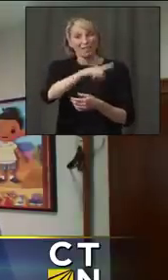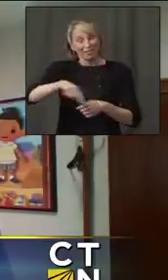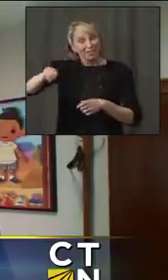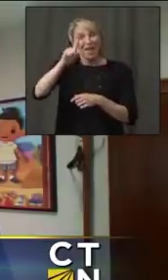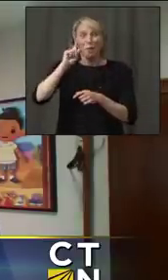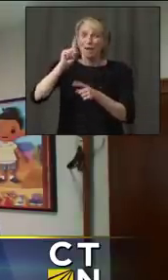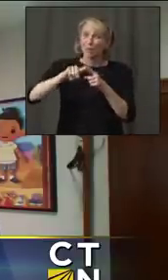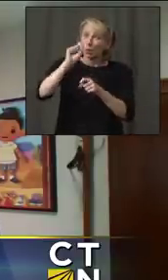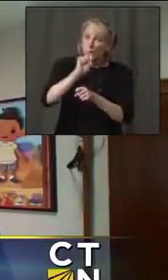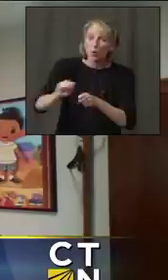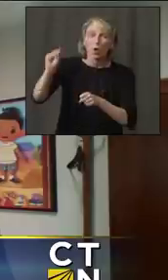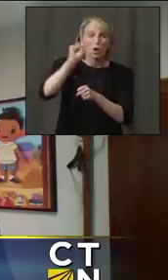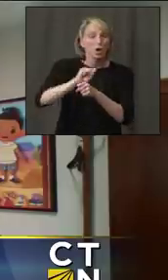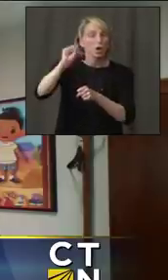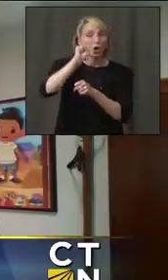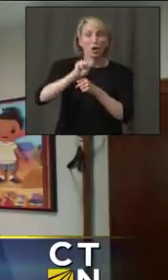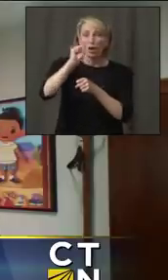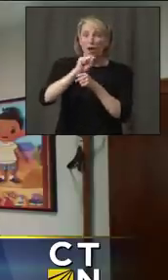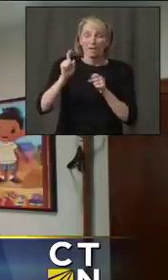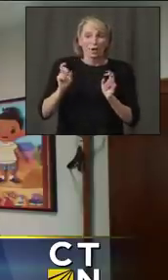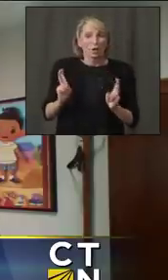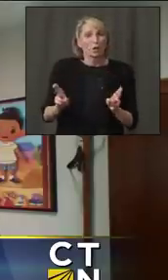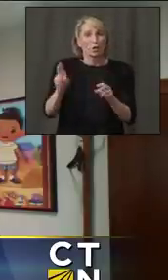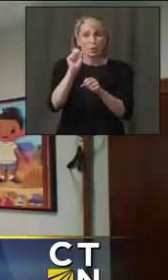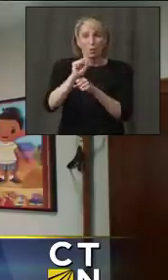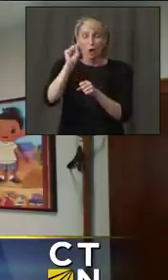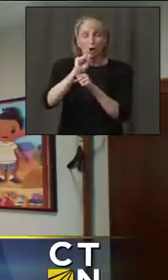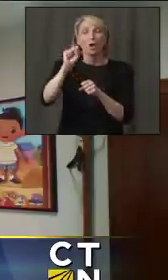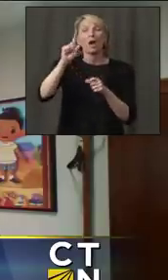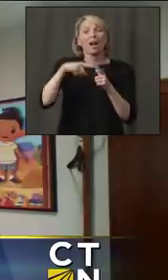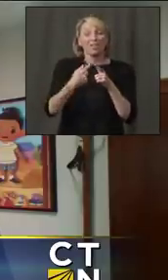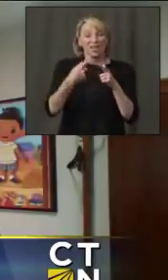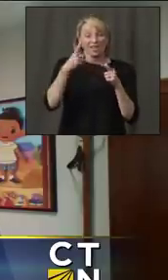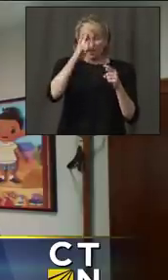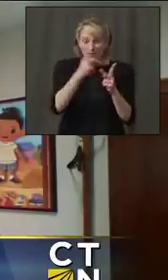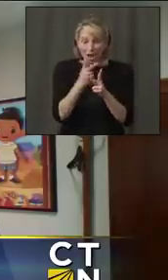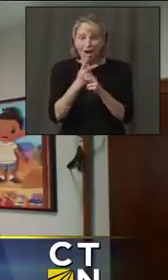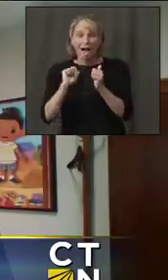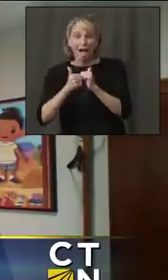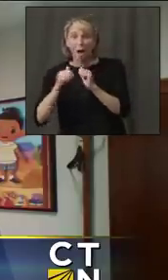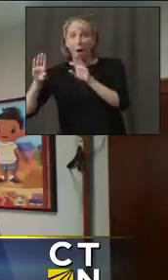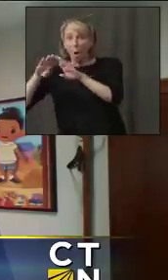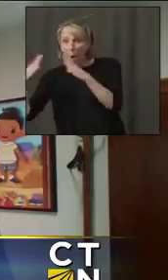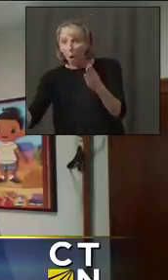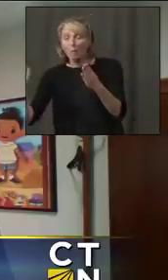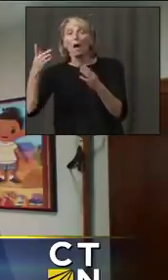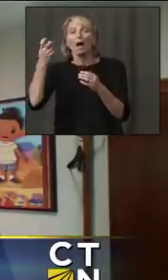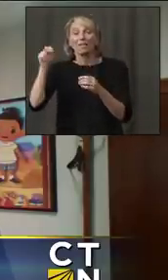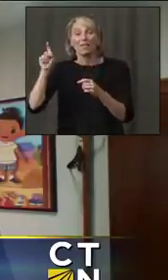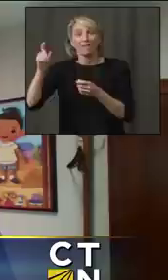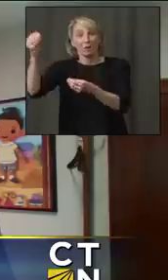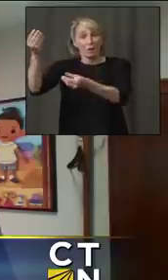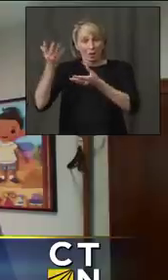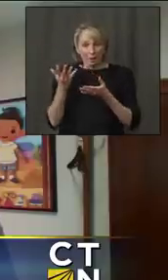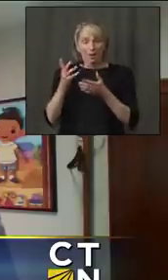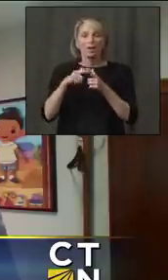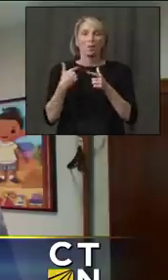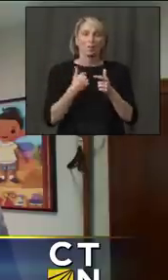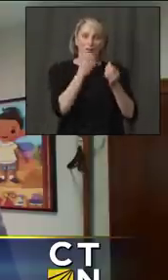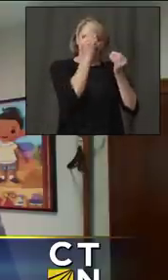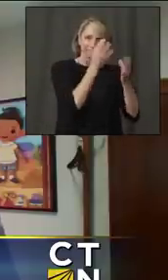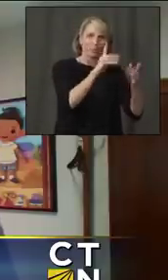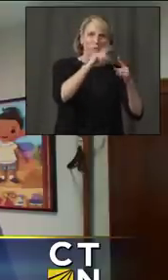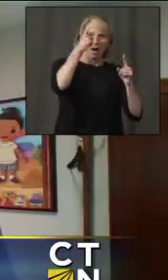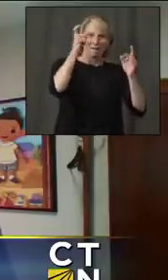for their communities sooner than later, and then communicate that information to us so that we can communicate with to the governor and his team.